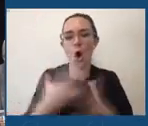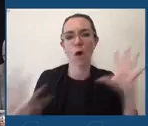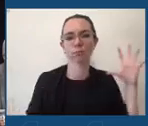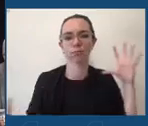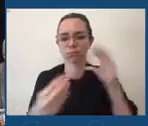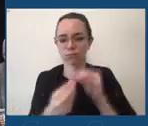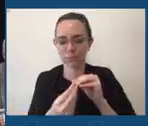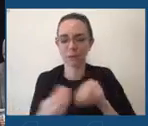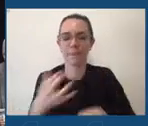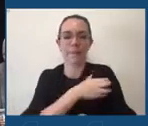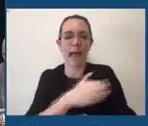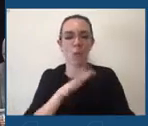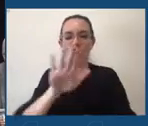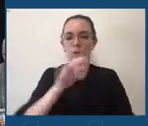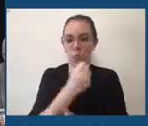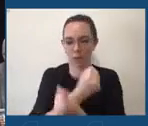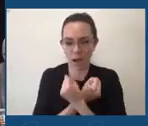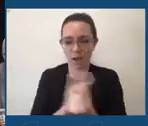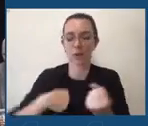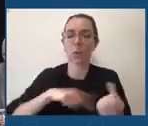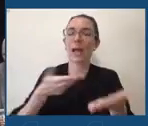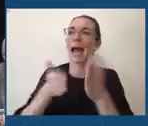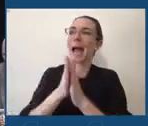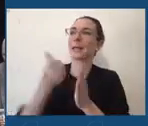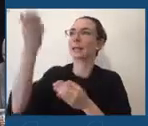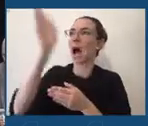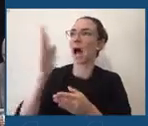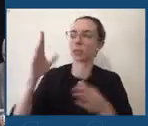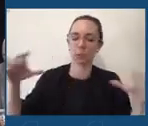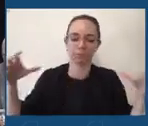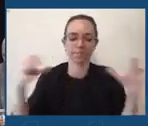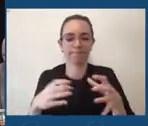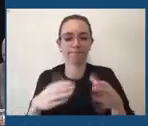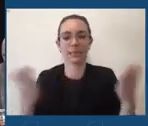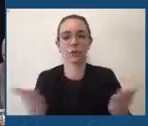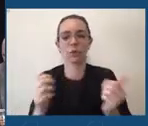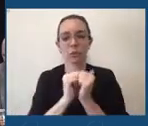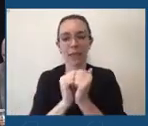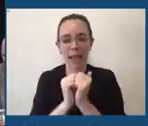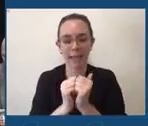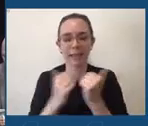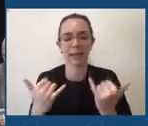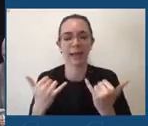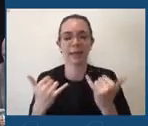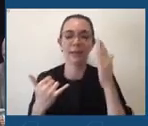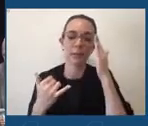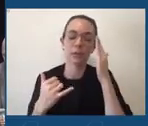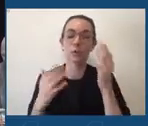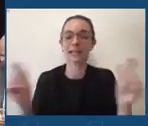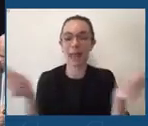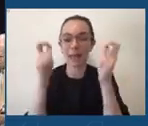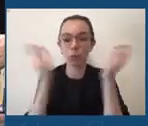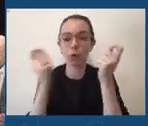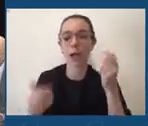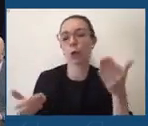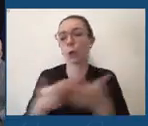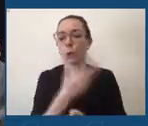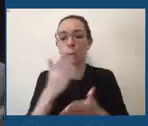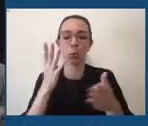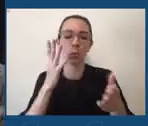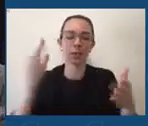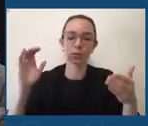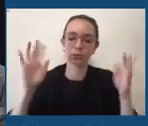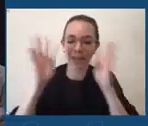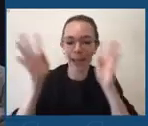of your love. We ask, oh God, as we gather here today to celebrate a new creative collaboration and partnership